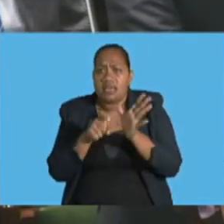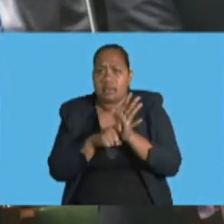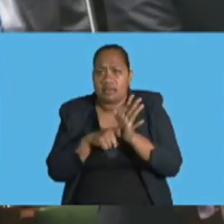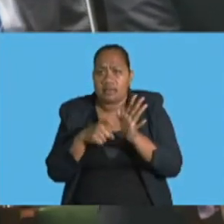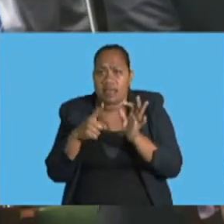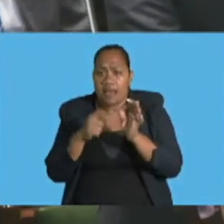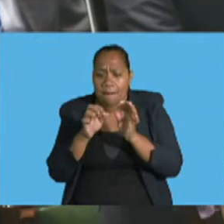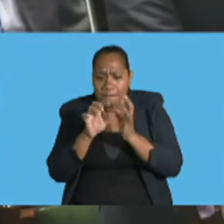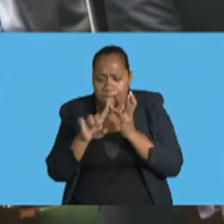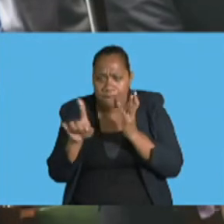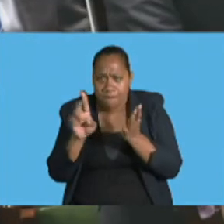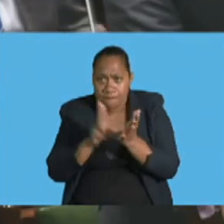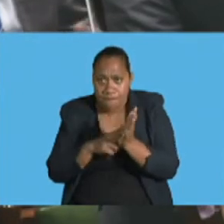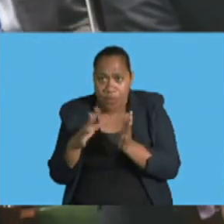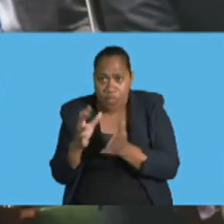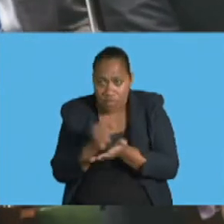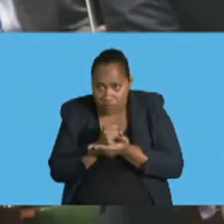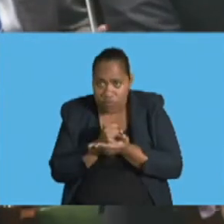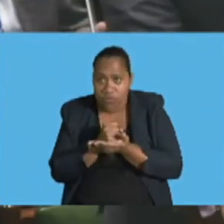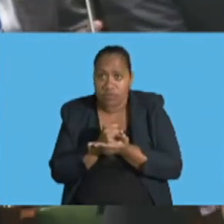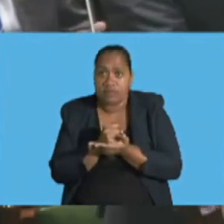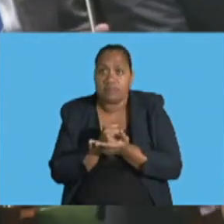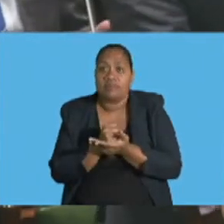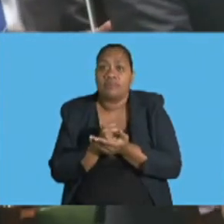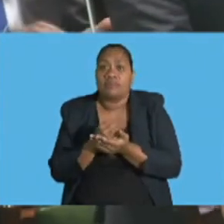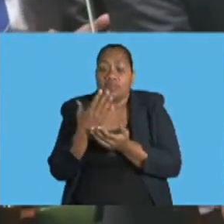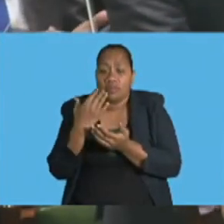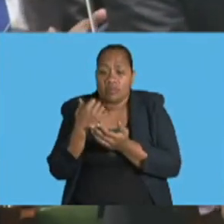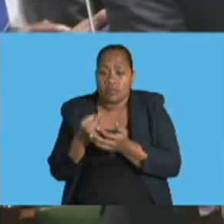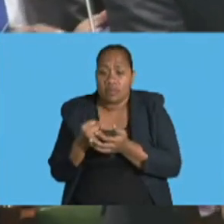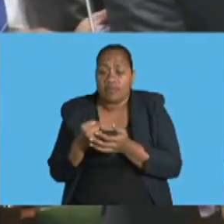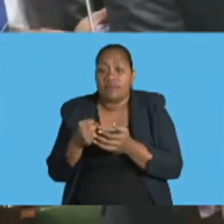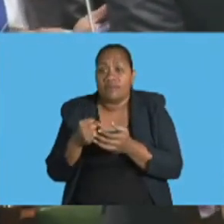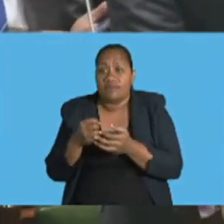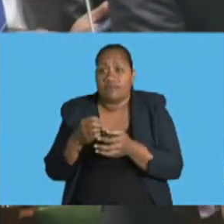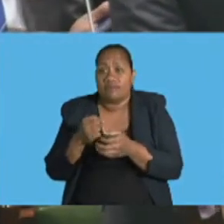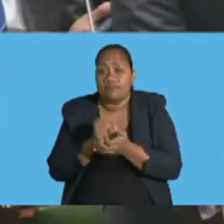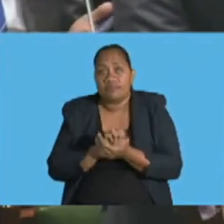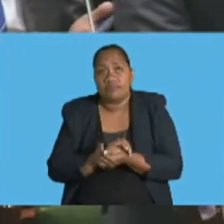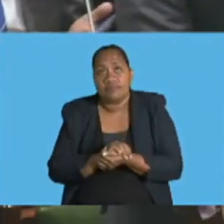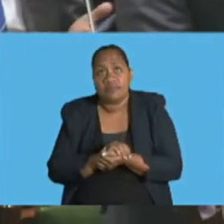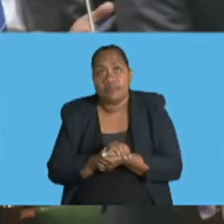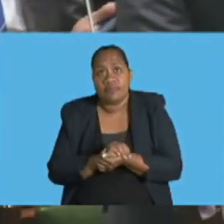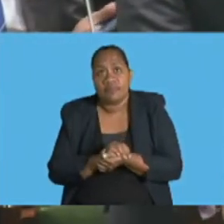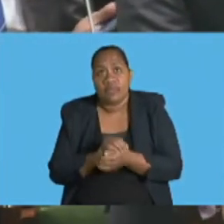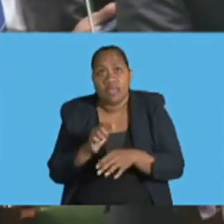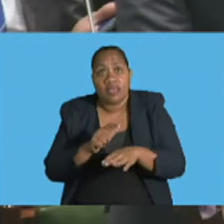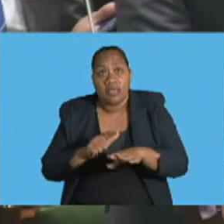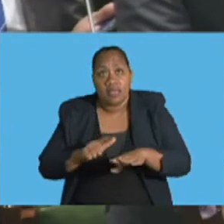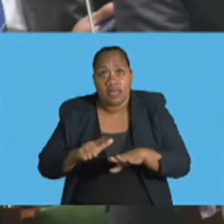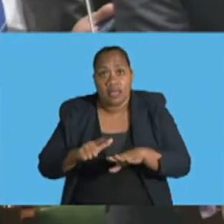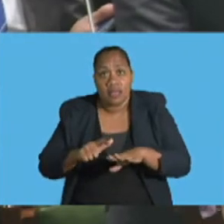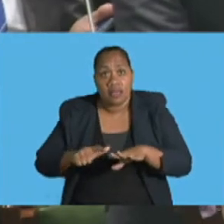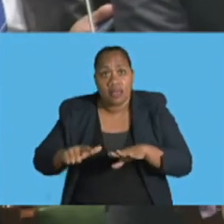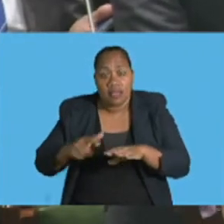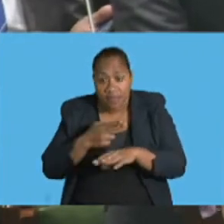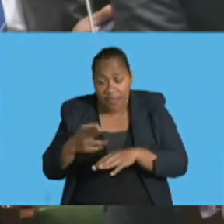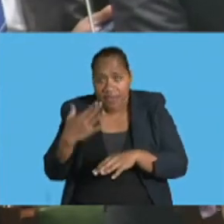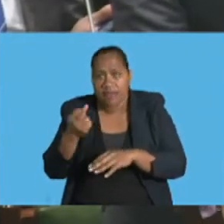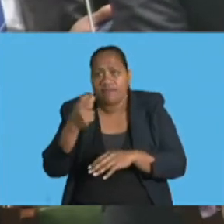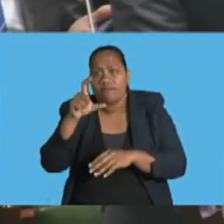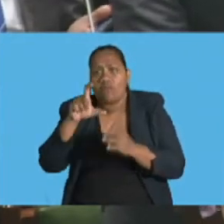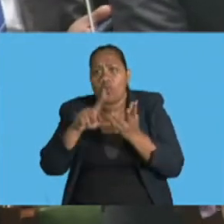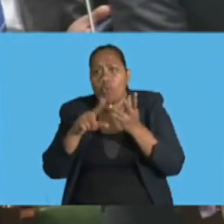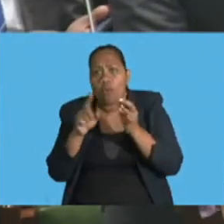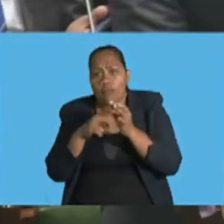innovative mechanisms to achieve the net zero emission target 31 years from now. Then comes COP25 in Santiago,